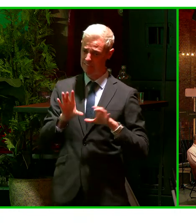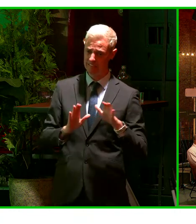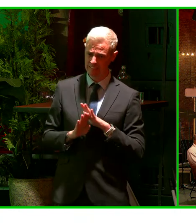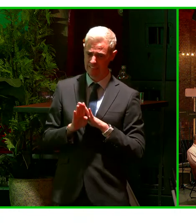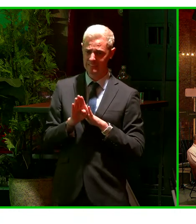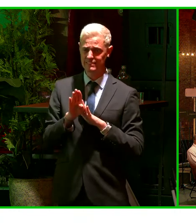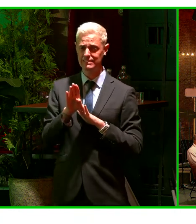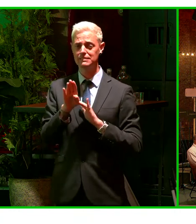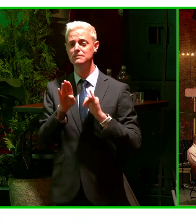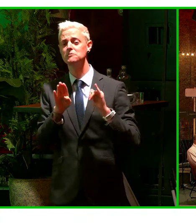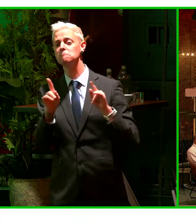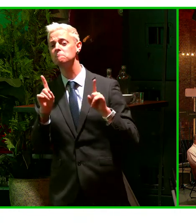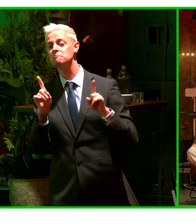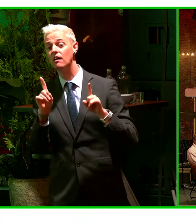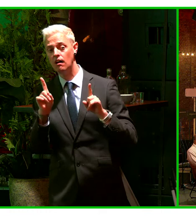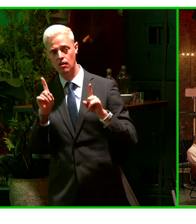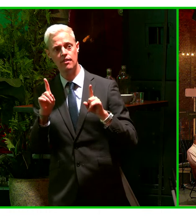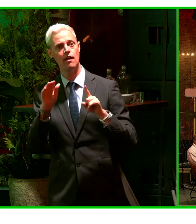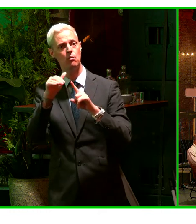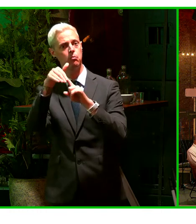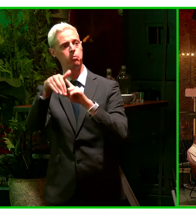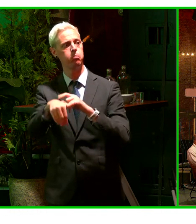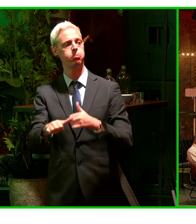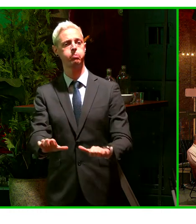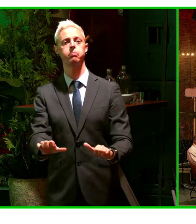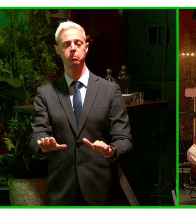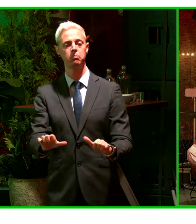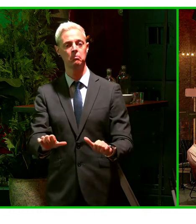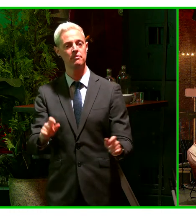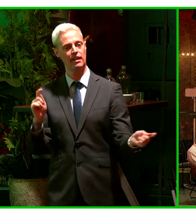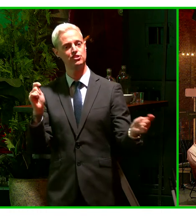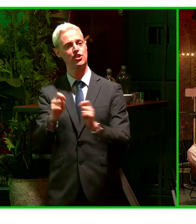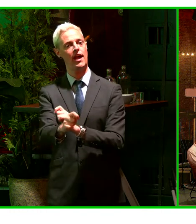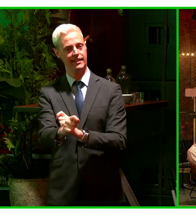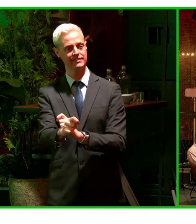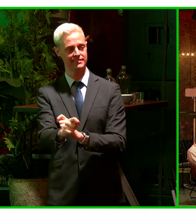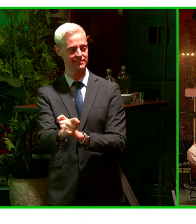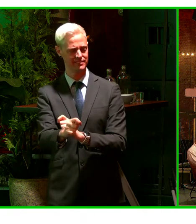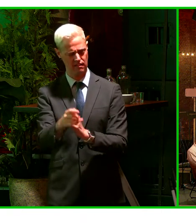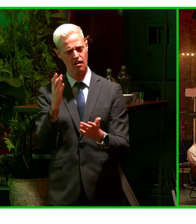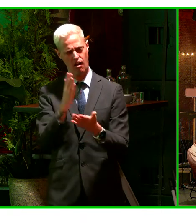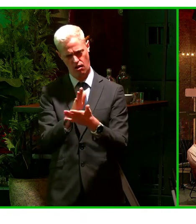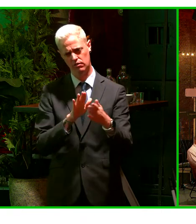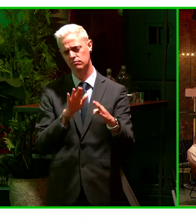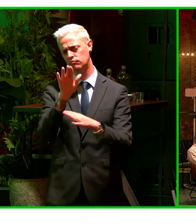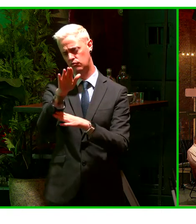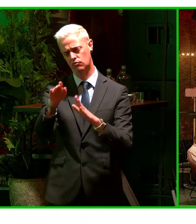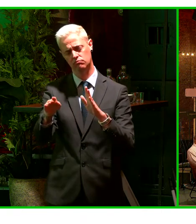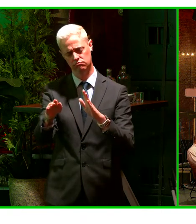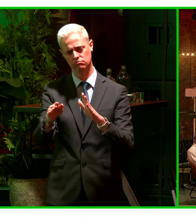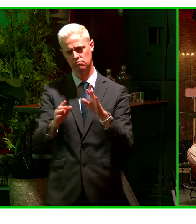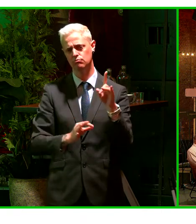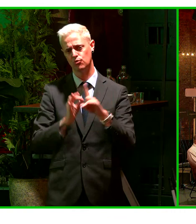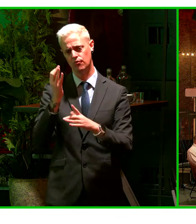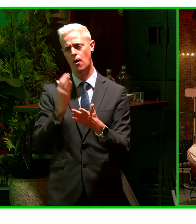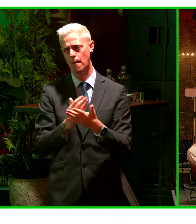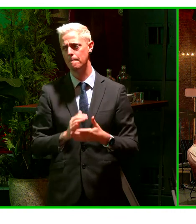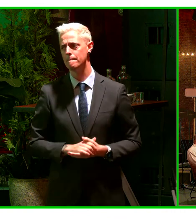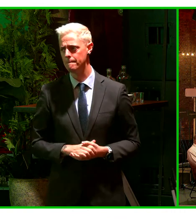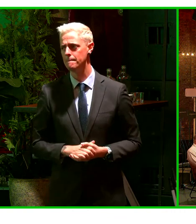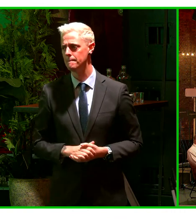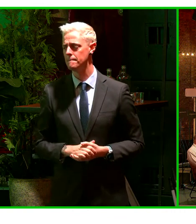slightly unknown, slightly higher cost, the change, as it were, is a better future where we do get lower carbon and lower